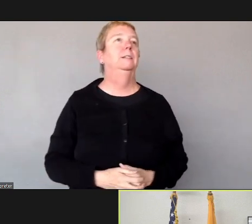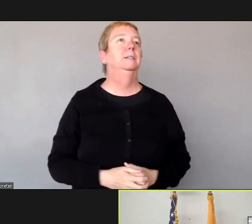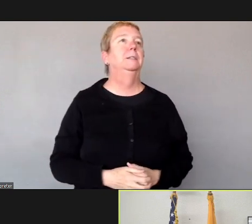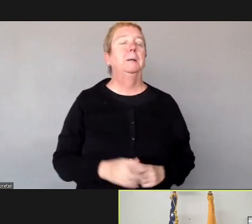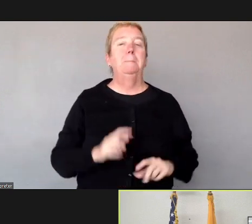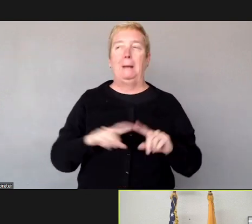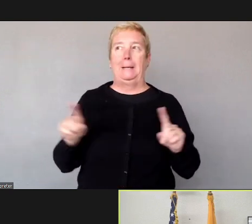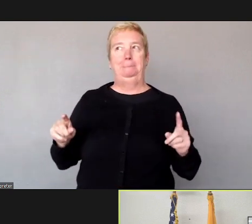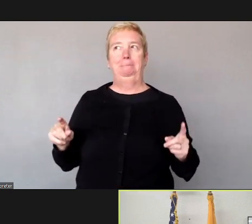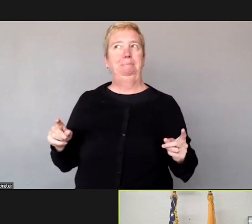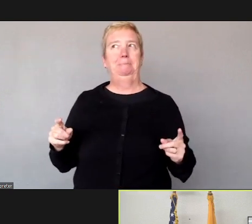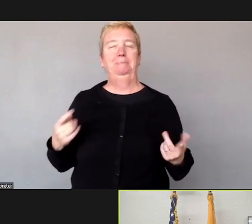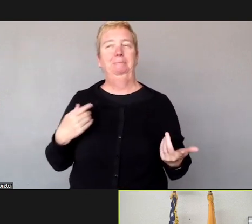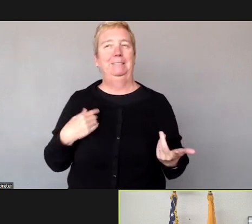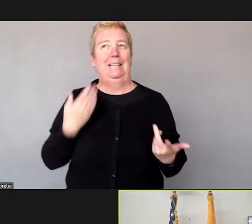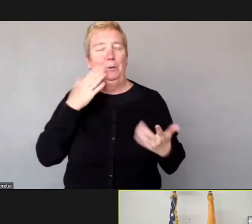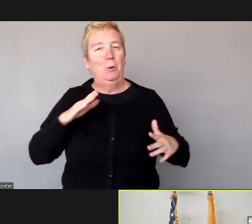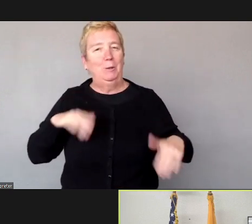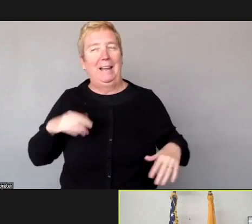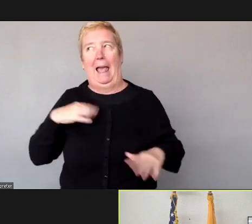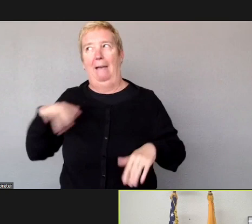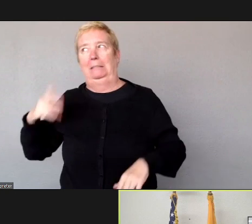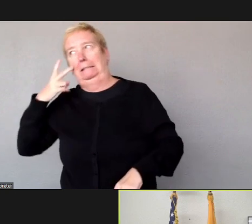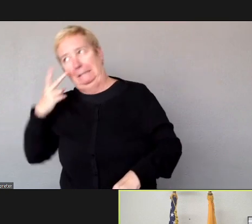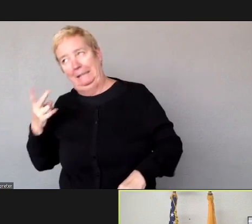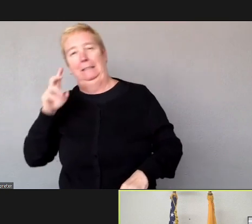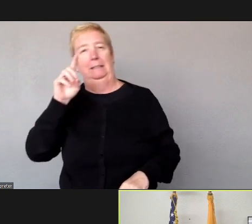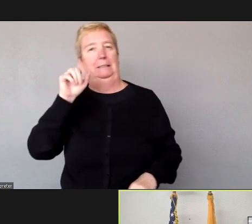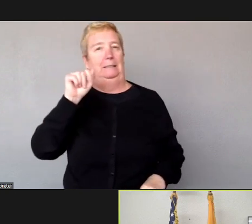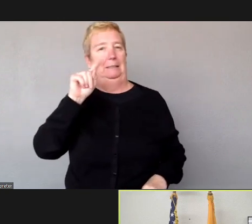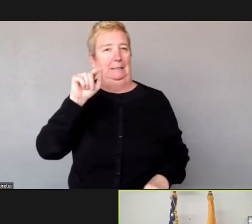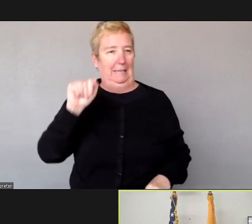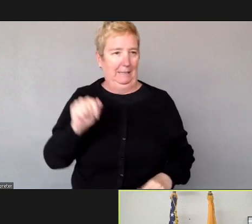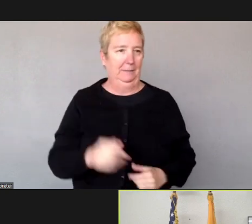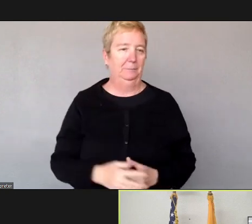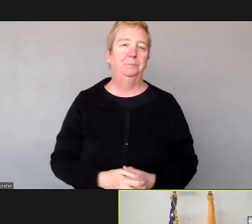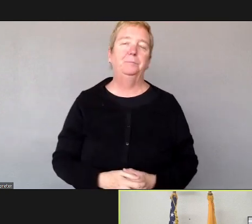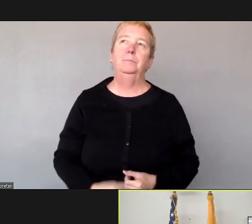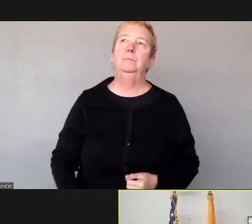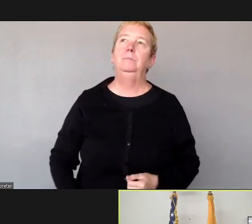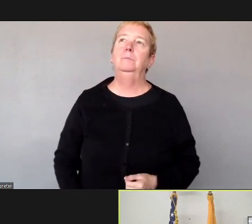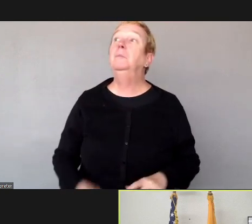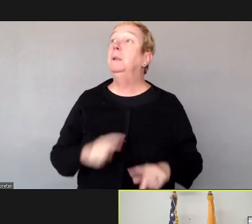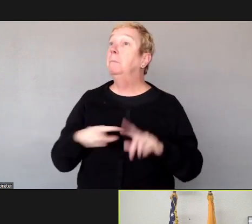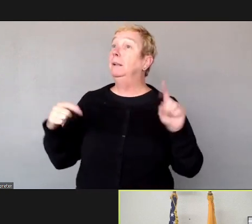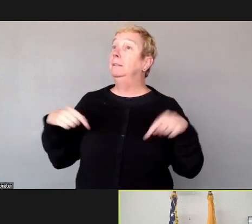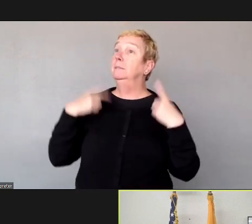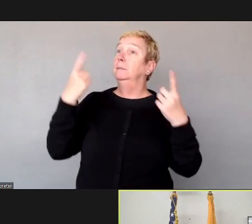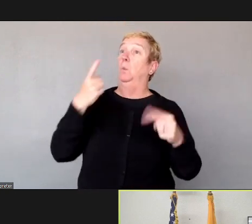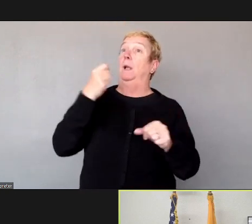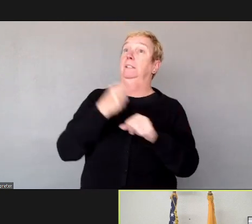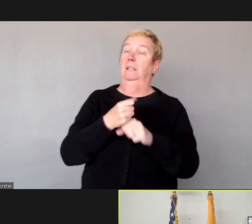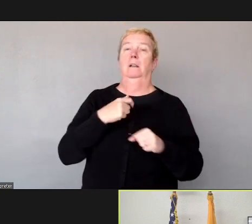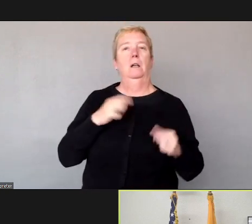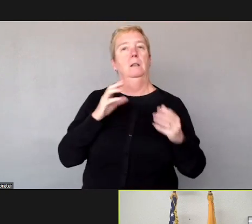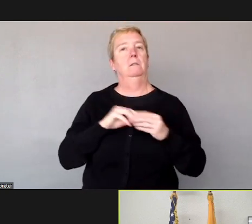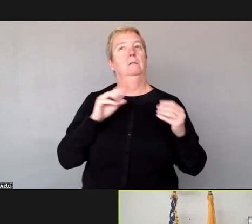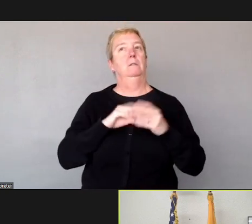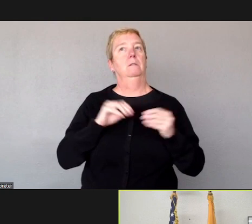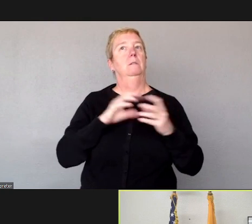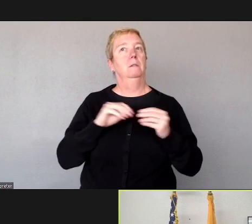without seeing the data just yet. But I think I've been talking now for a year maybe about this day